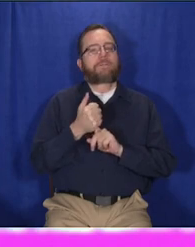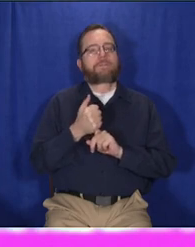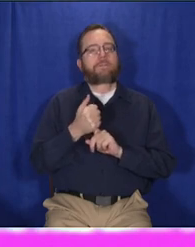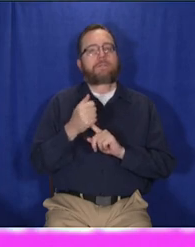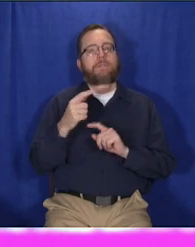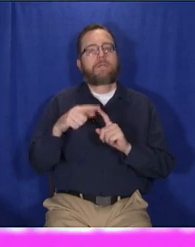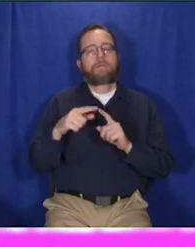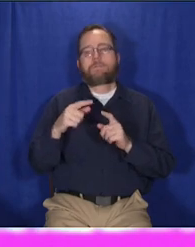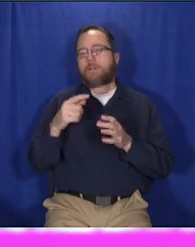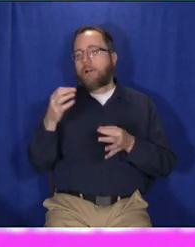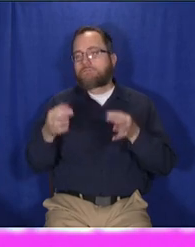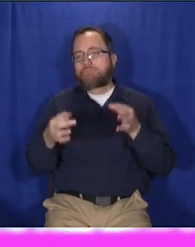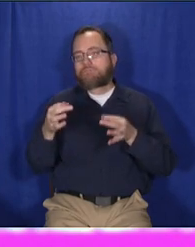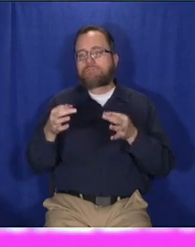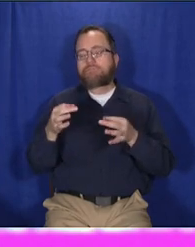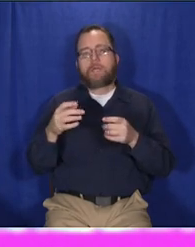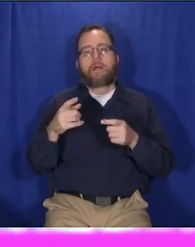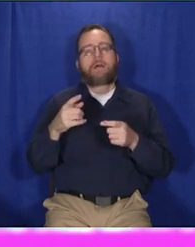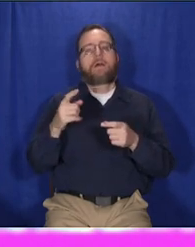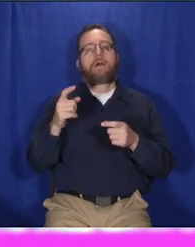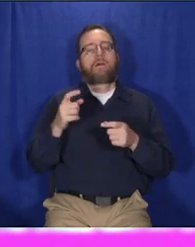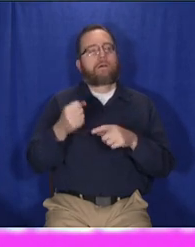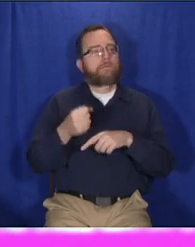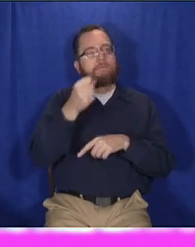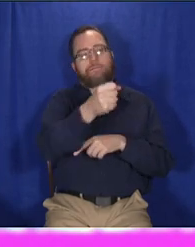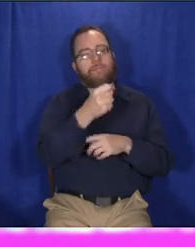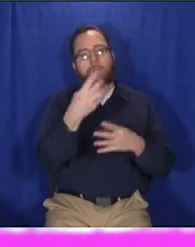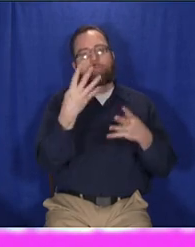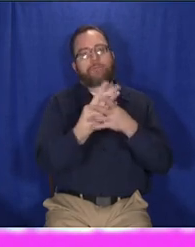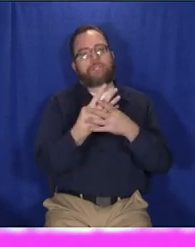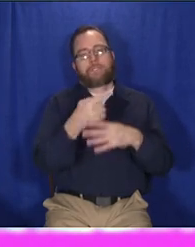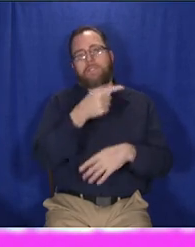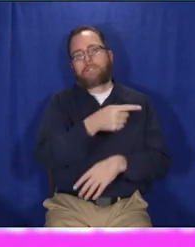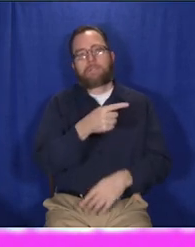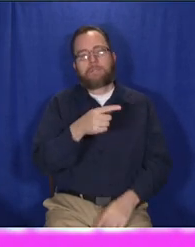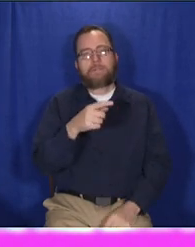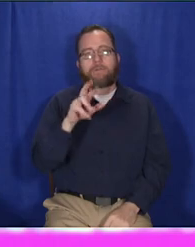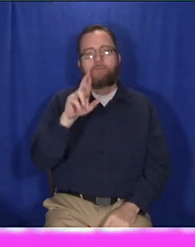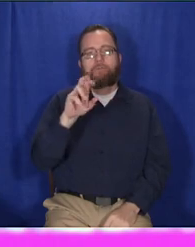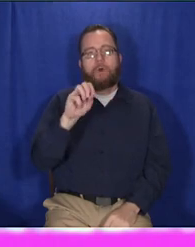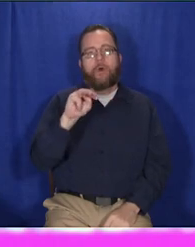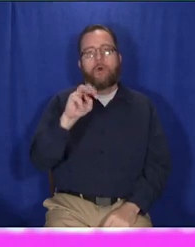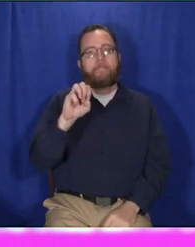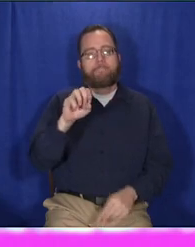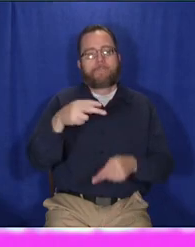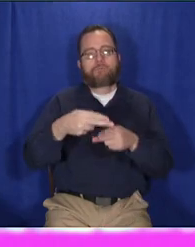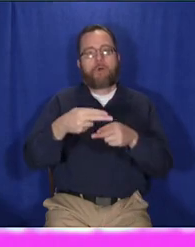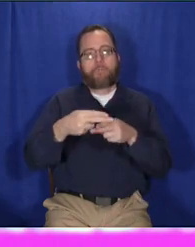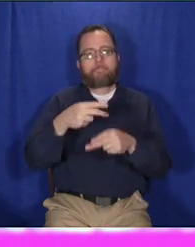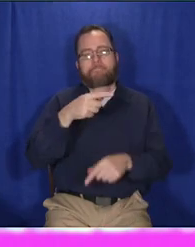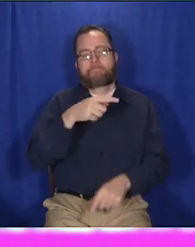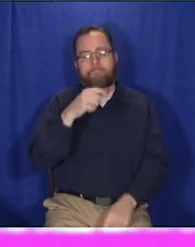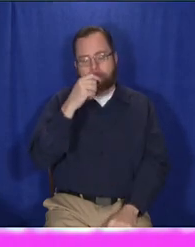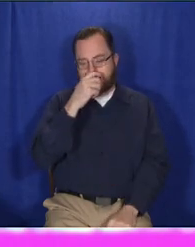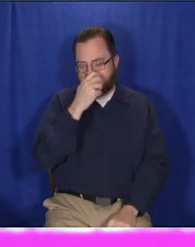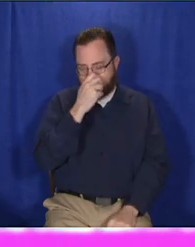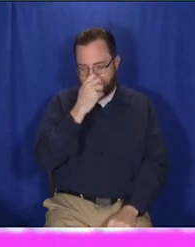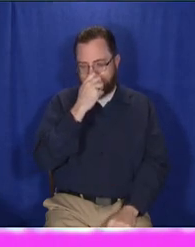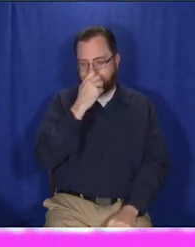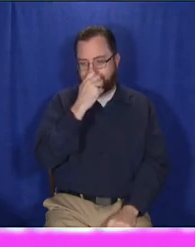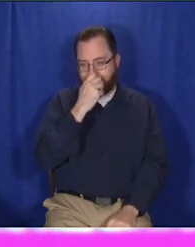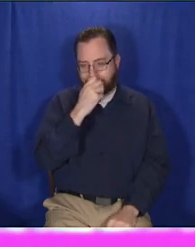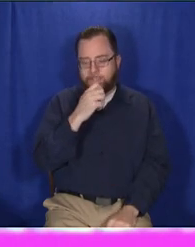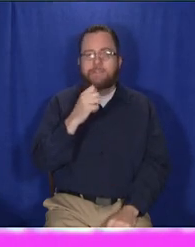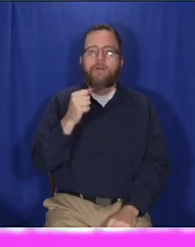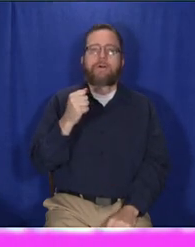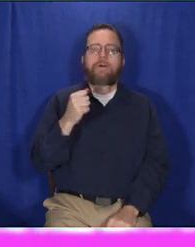Rome. And now, after not being able to connect for a while, the Philippians find out where Paul is located. They